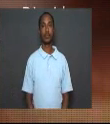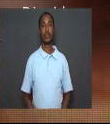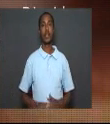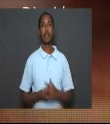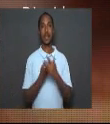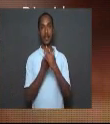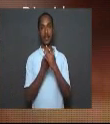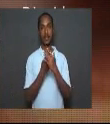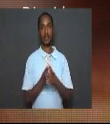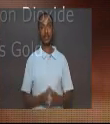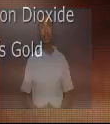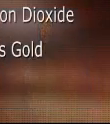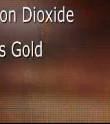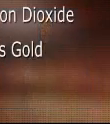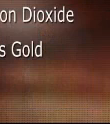Begin.